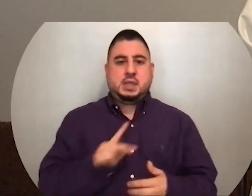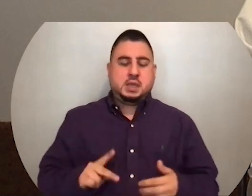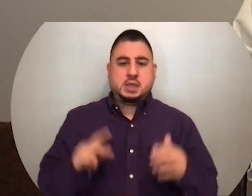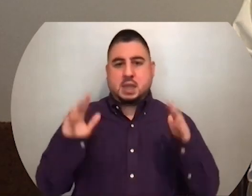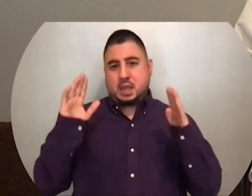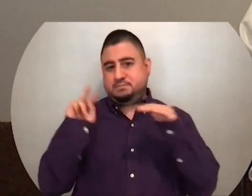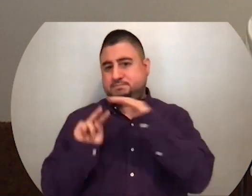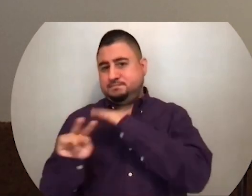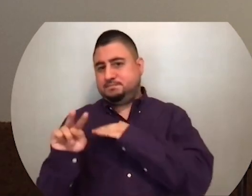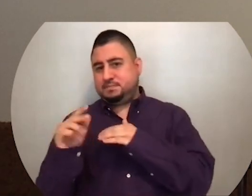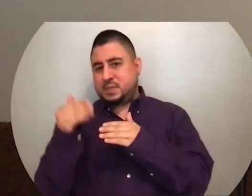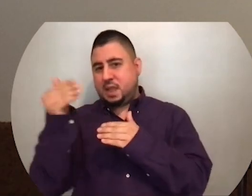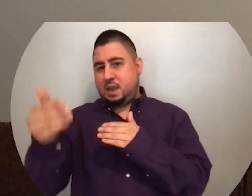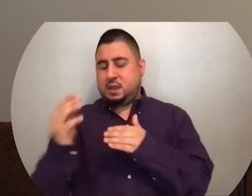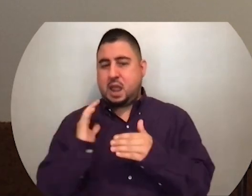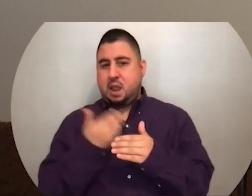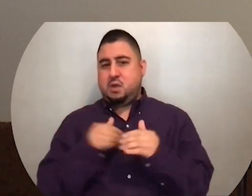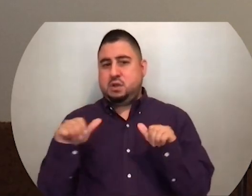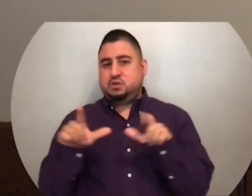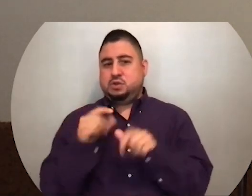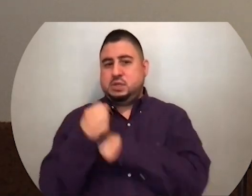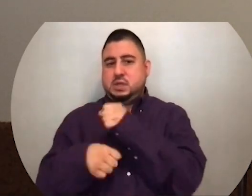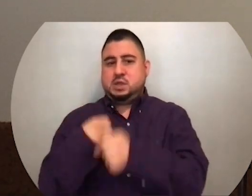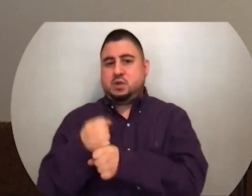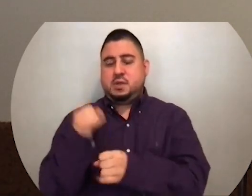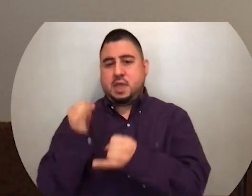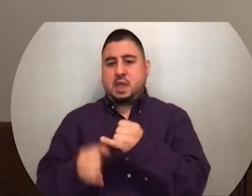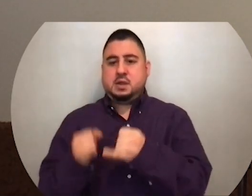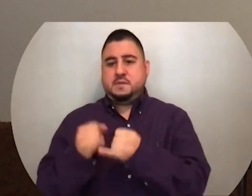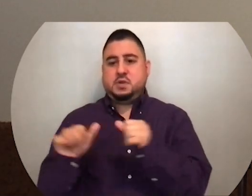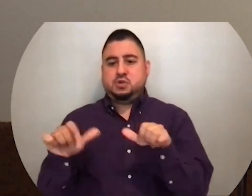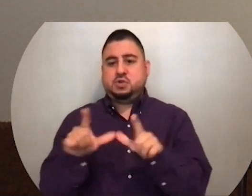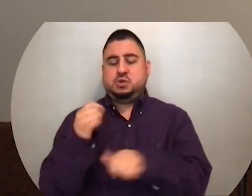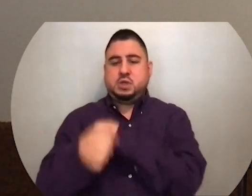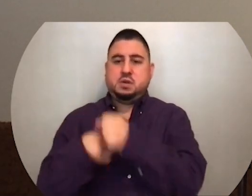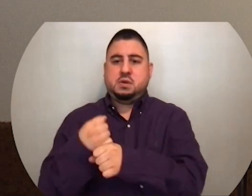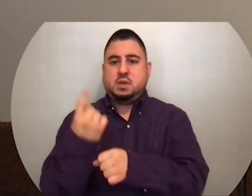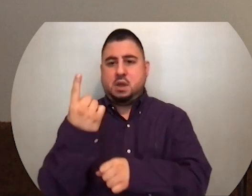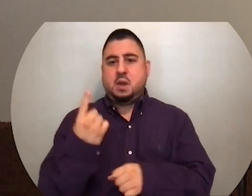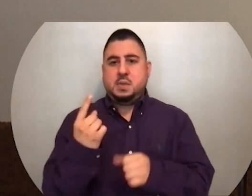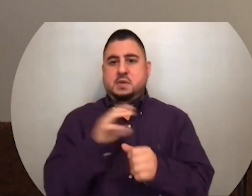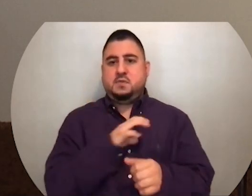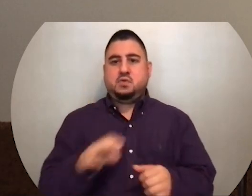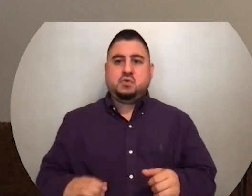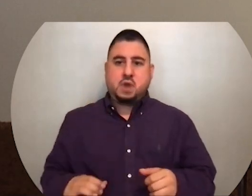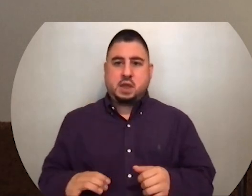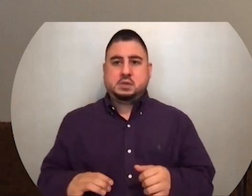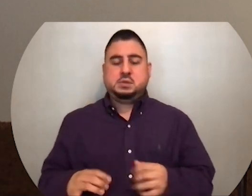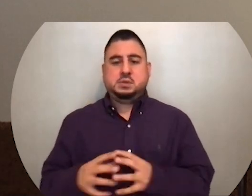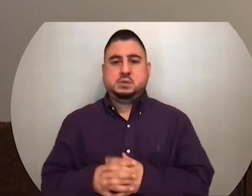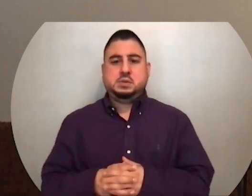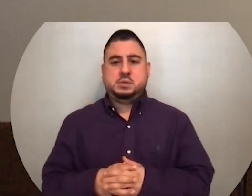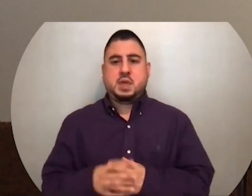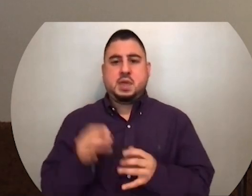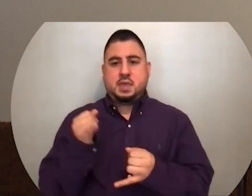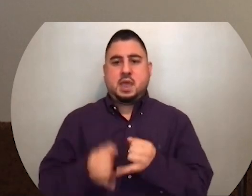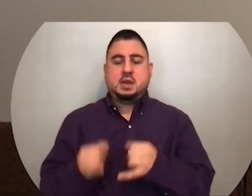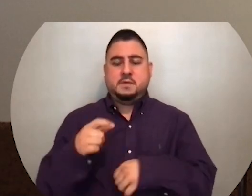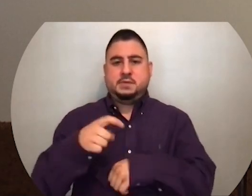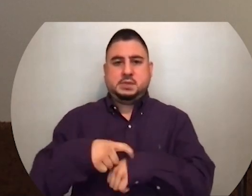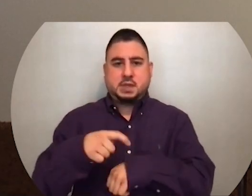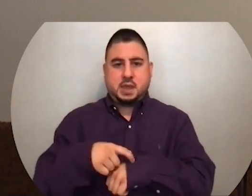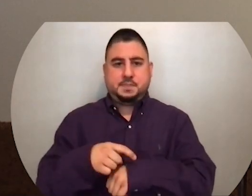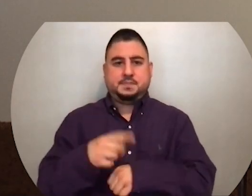anticipating in our liturgical year, at the end of our liturgical year, the coming of Christ at the end of